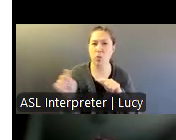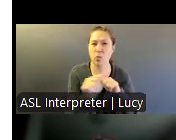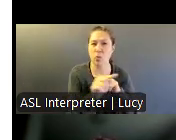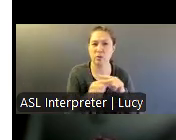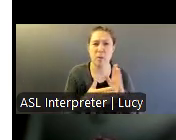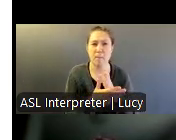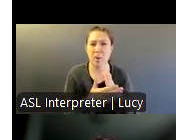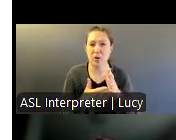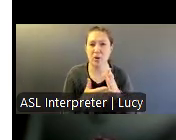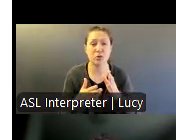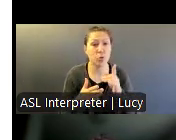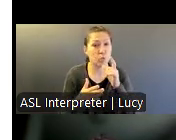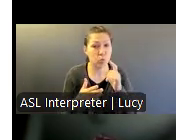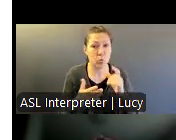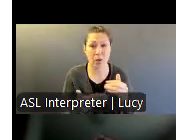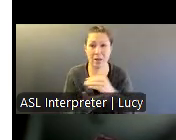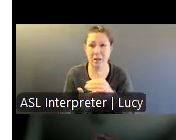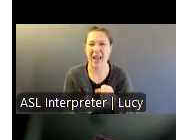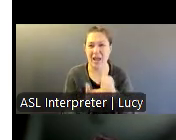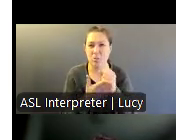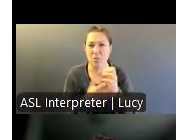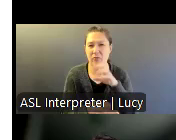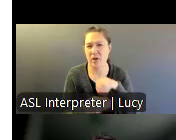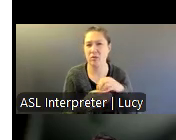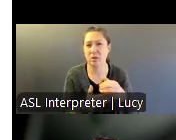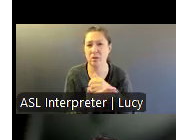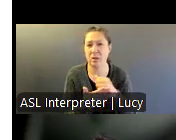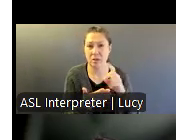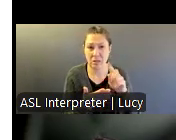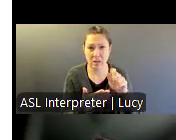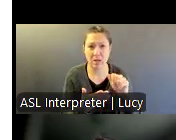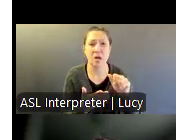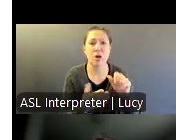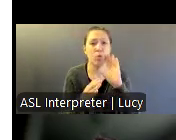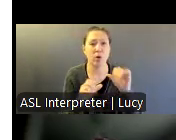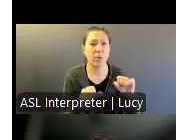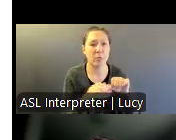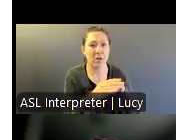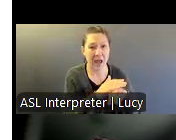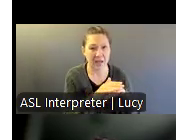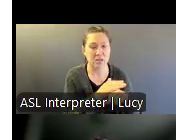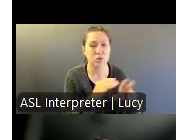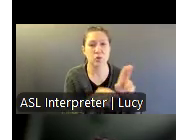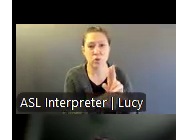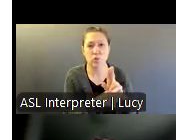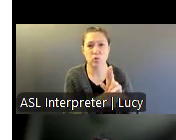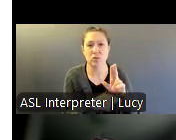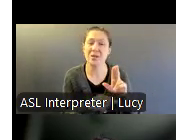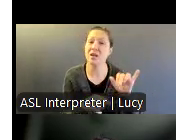to use it for whatever they need, including trying to get funding.